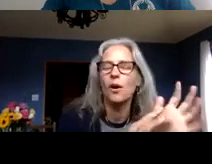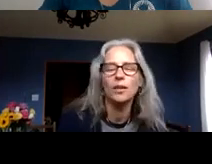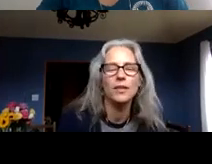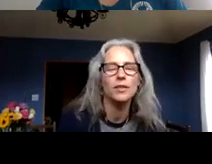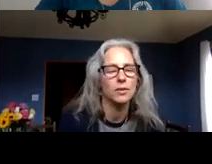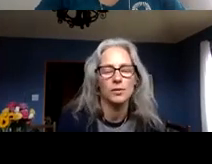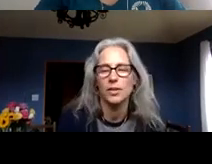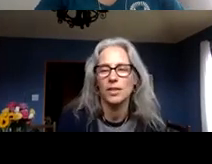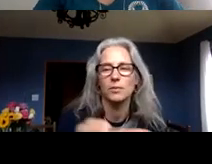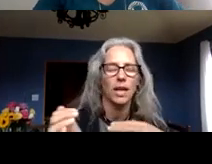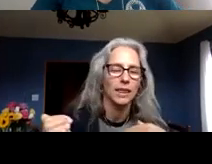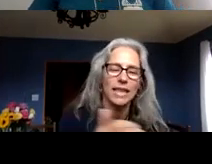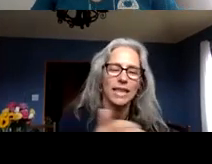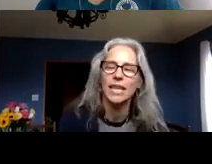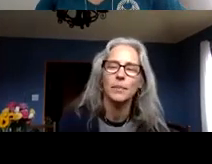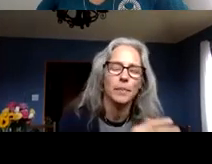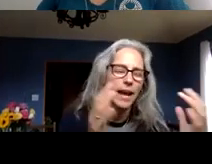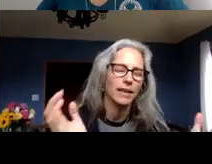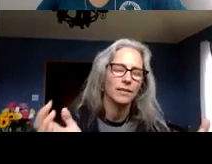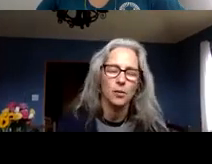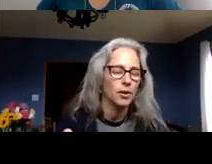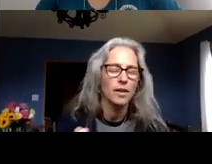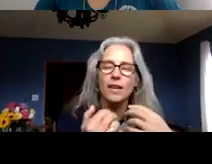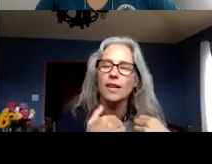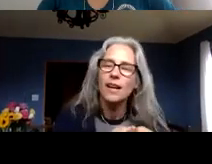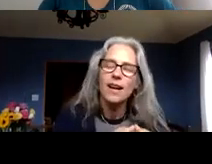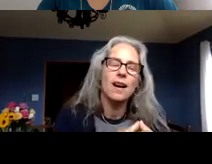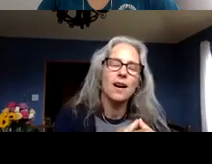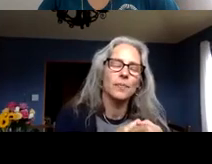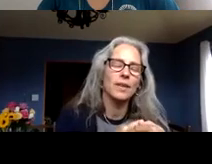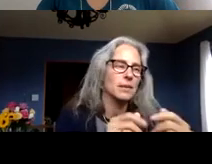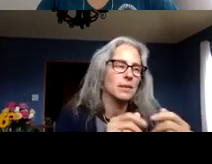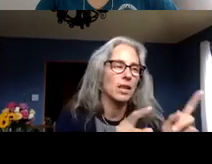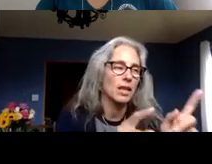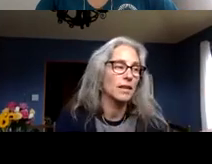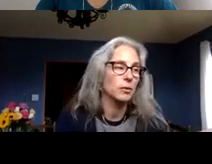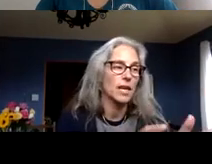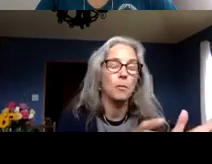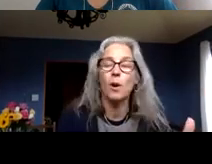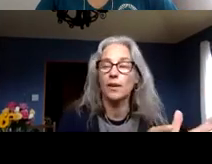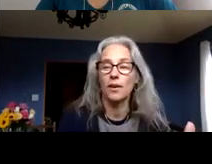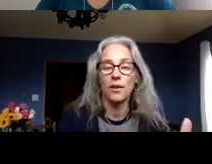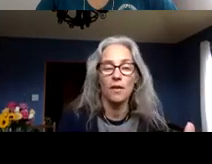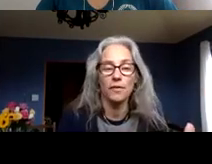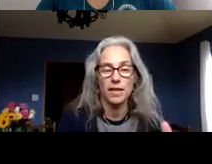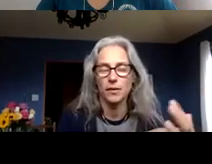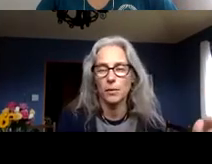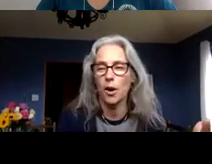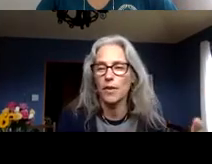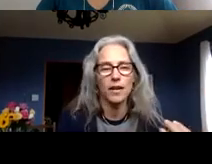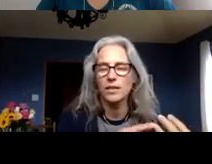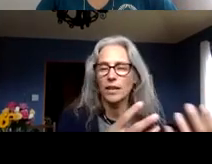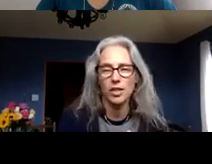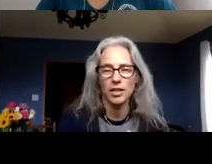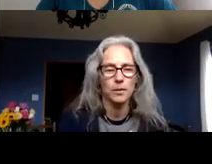and all of these resources will get linked there back and forth. Especially a lot of you were saying, what are the office hours? Where